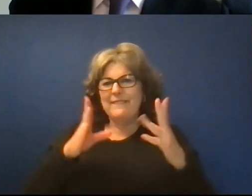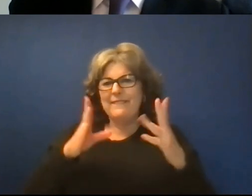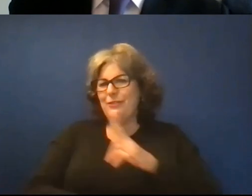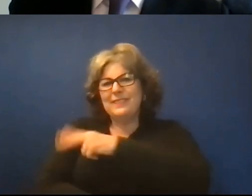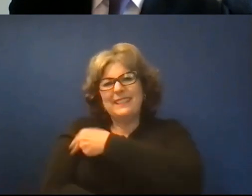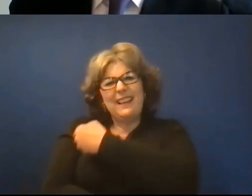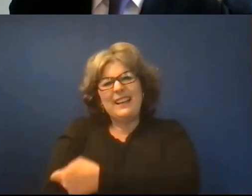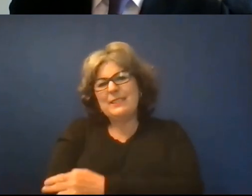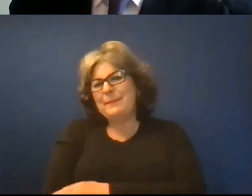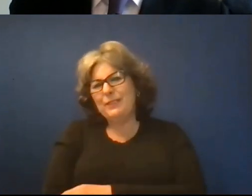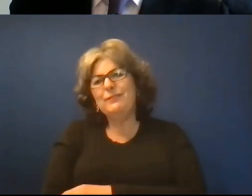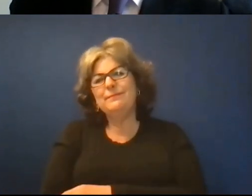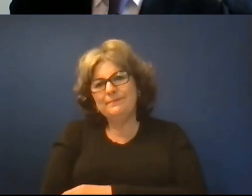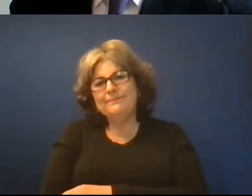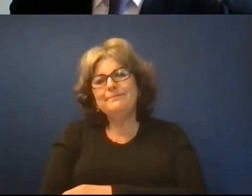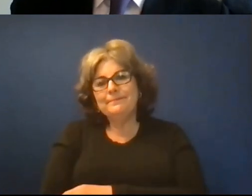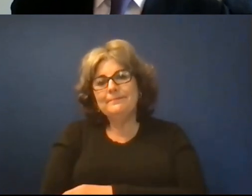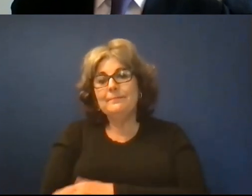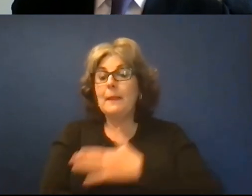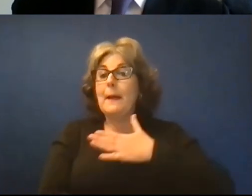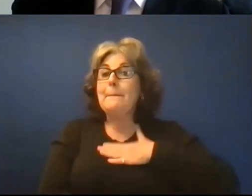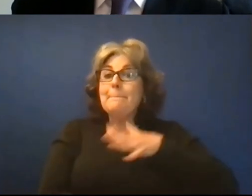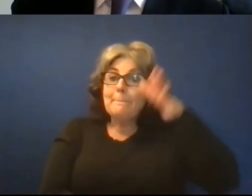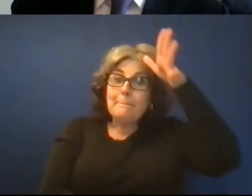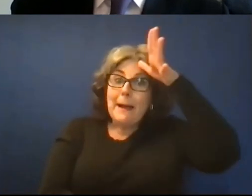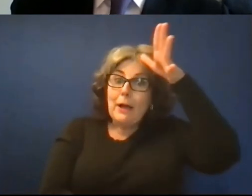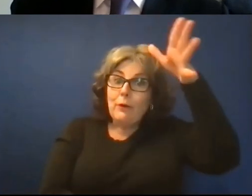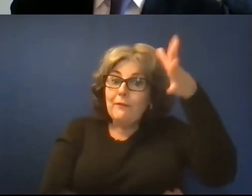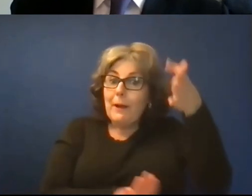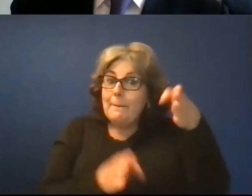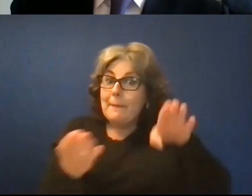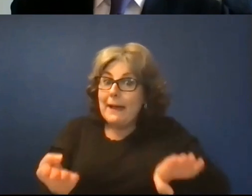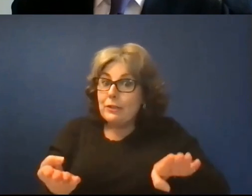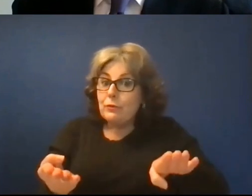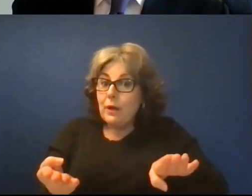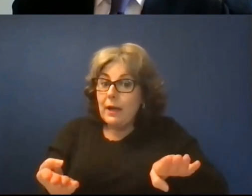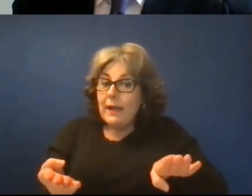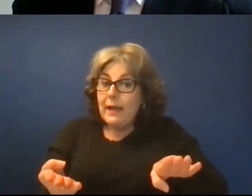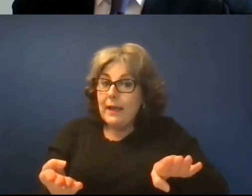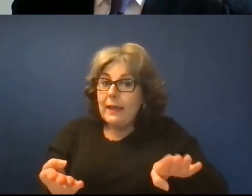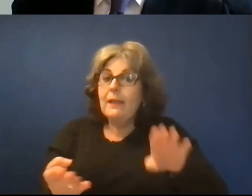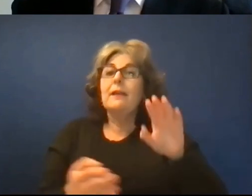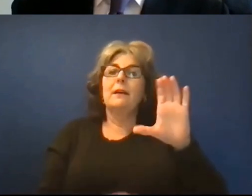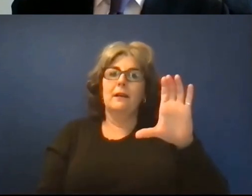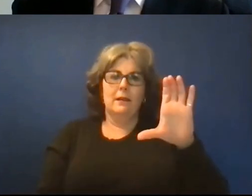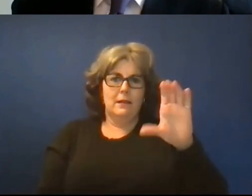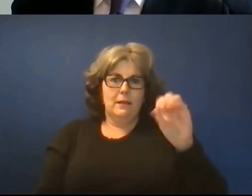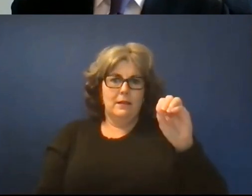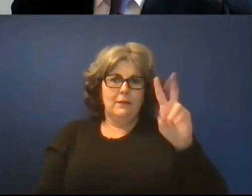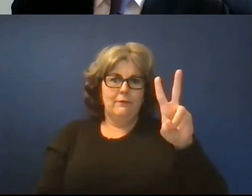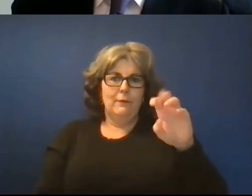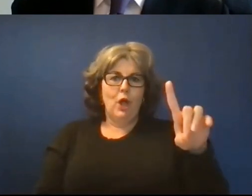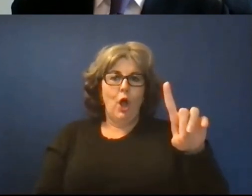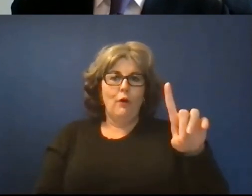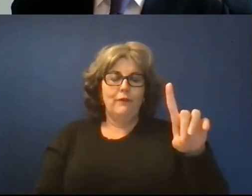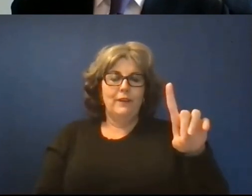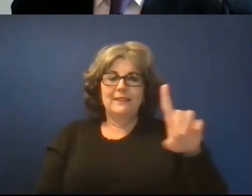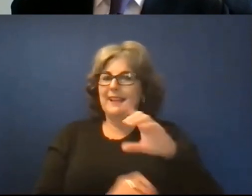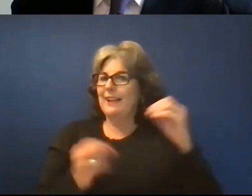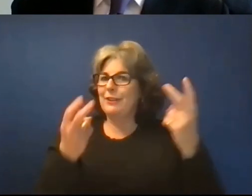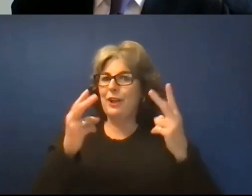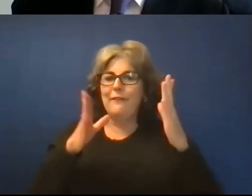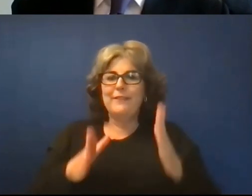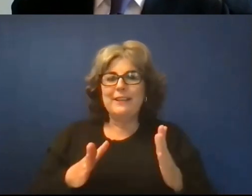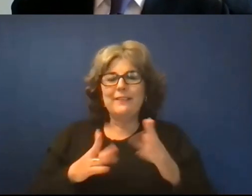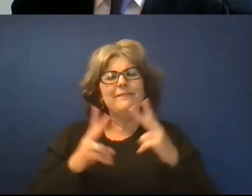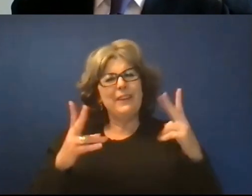just obstacle to get around. My grandfather actually passed away from COVID without any visitors at his bedside. Wow. It's a